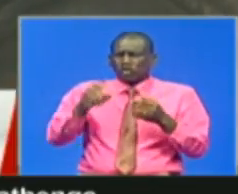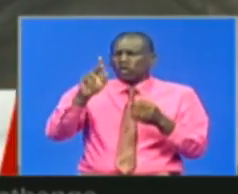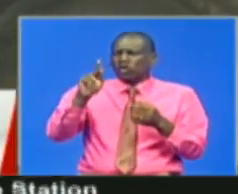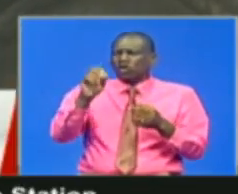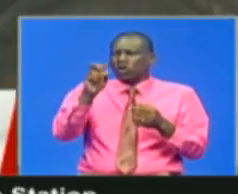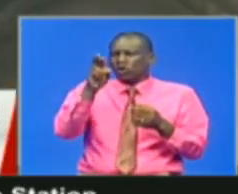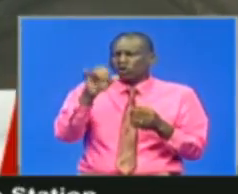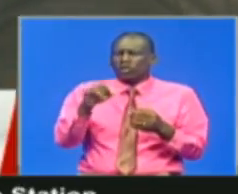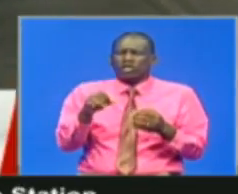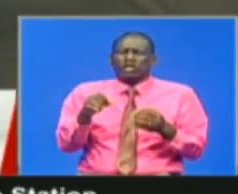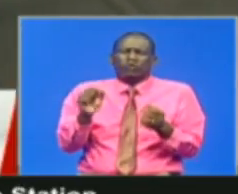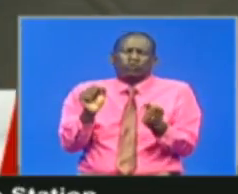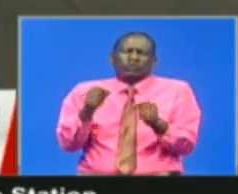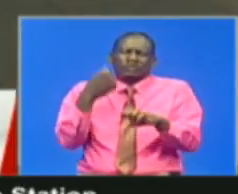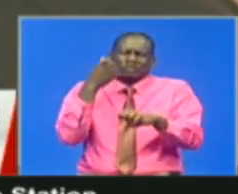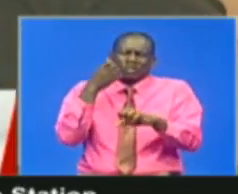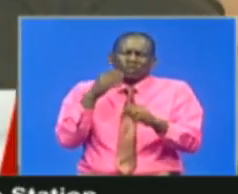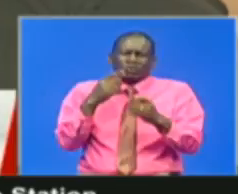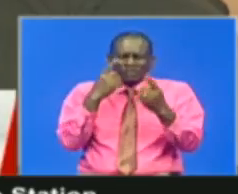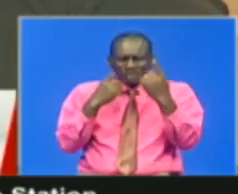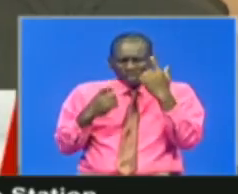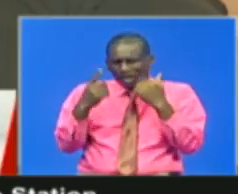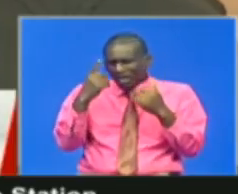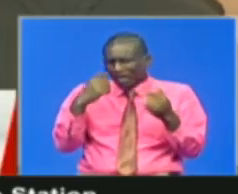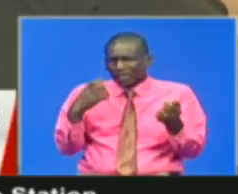could not hold it in any longer.